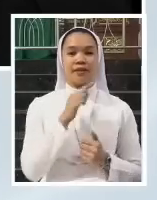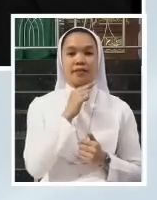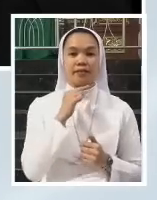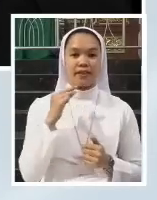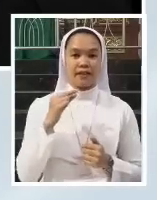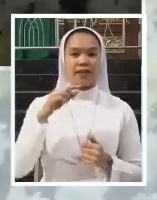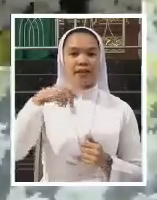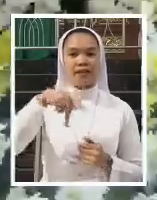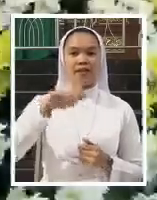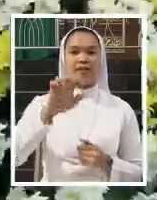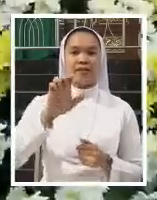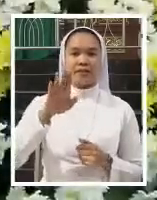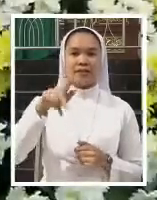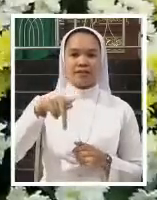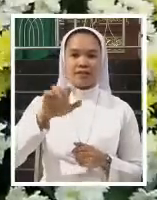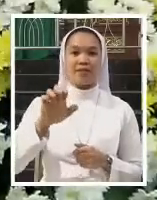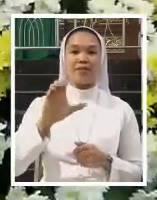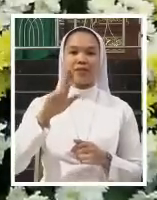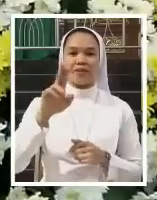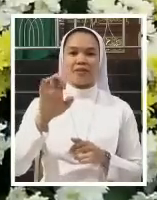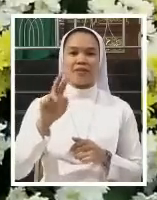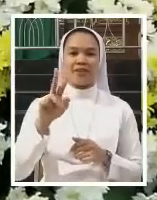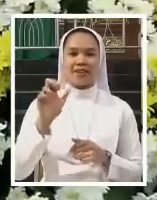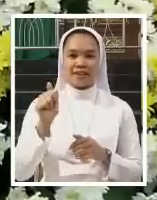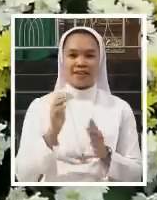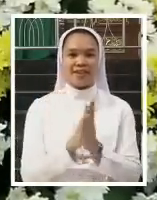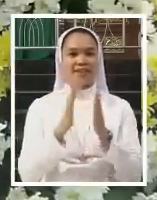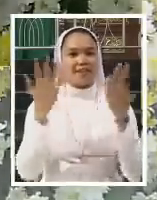Father Felipe Culvera III.